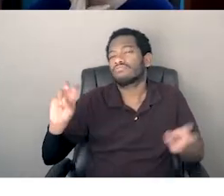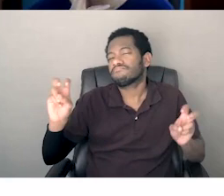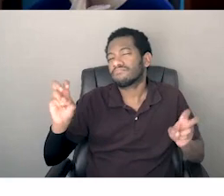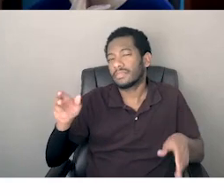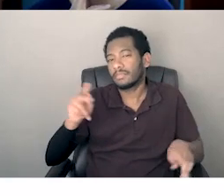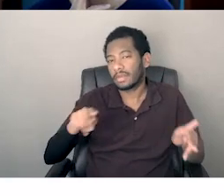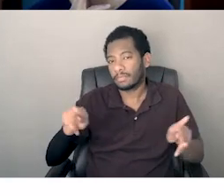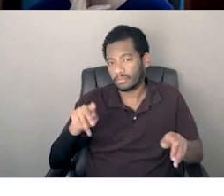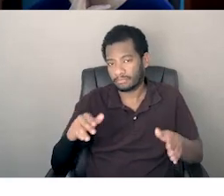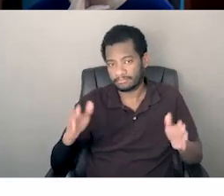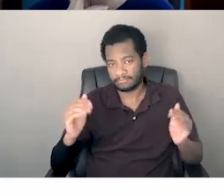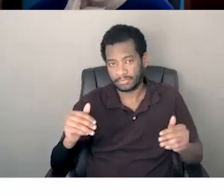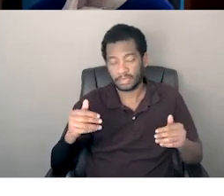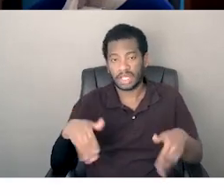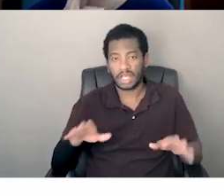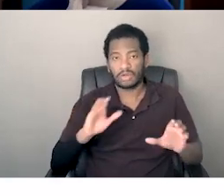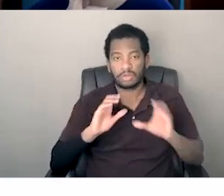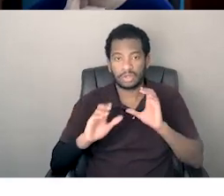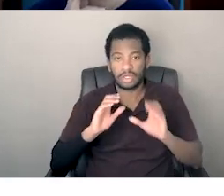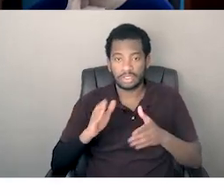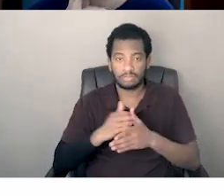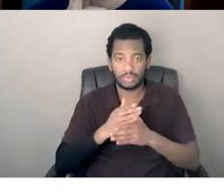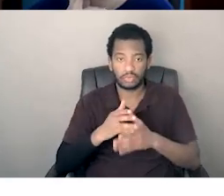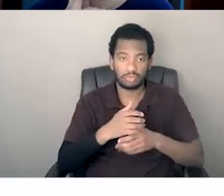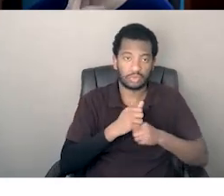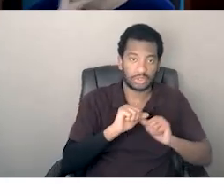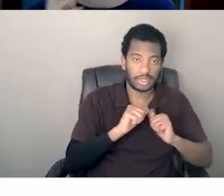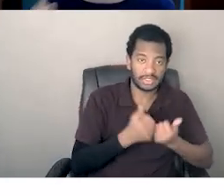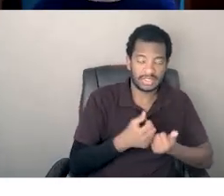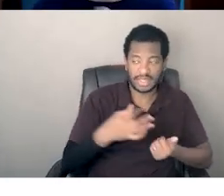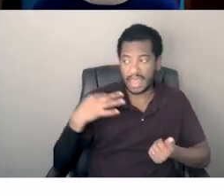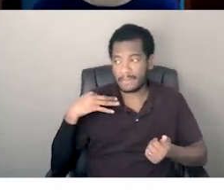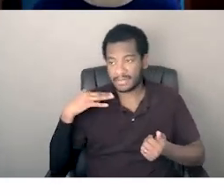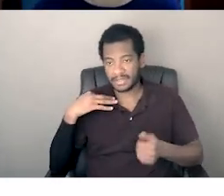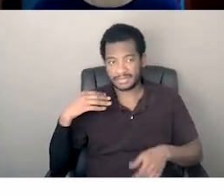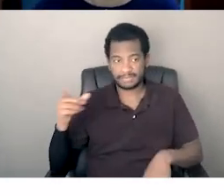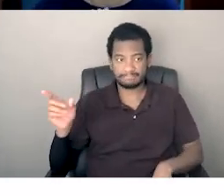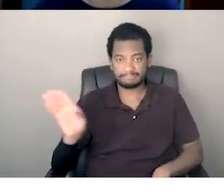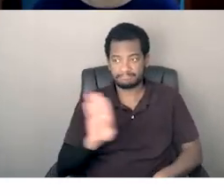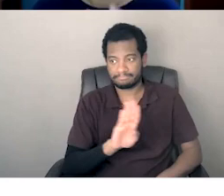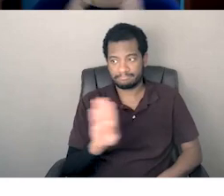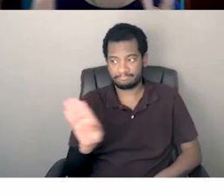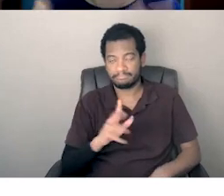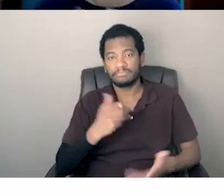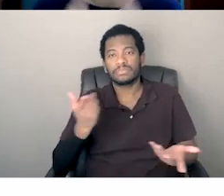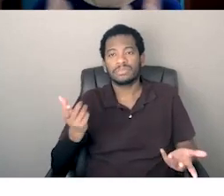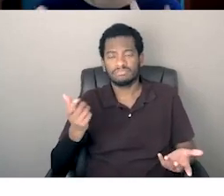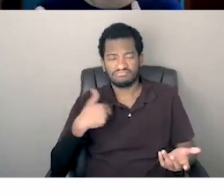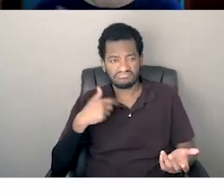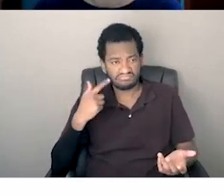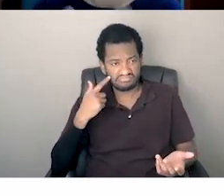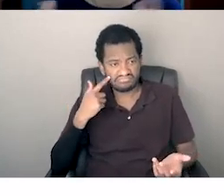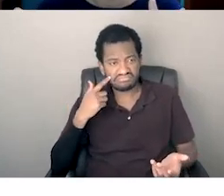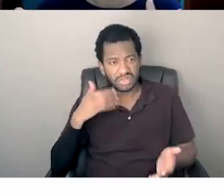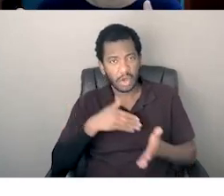applicant. I think a lot of times in this, the communication tends to happen within formal grant